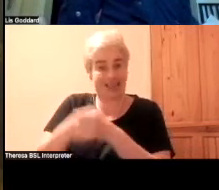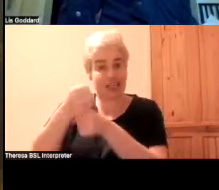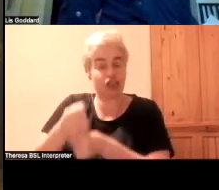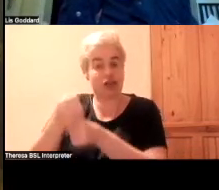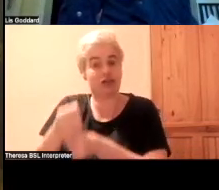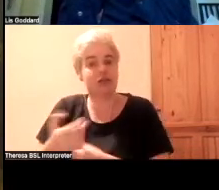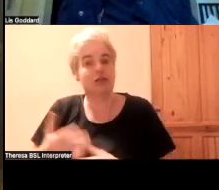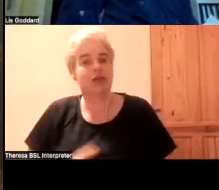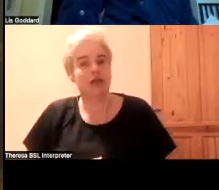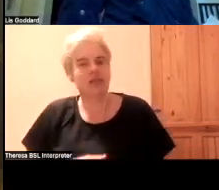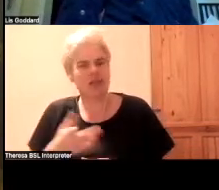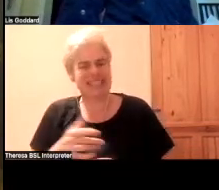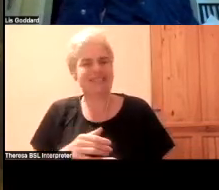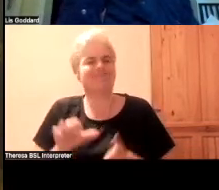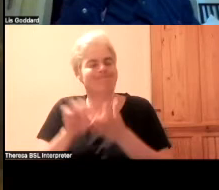rather a moot point.